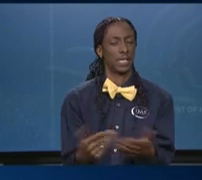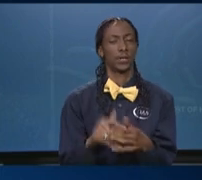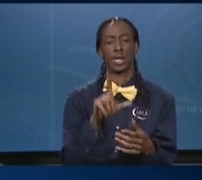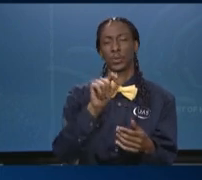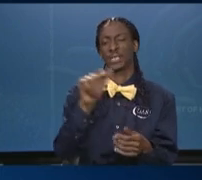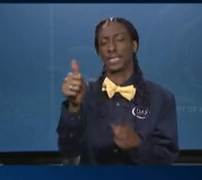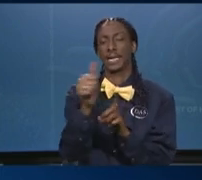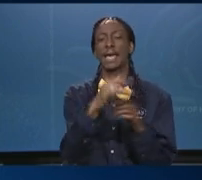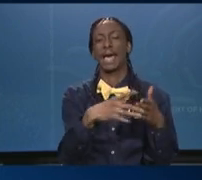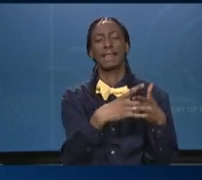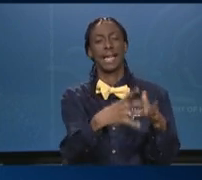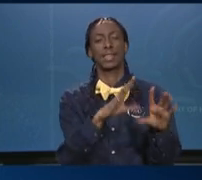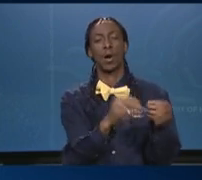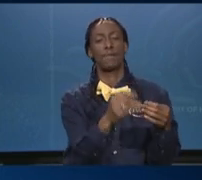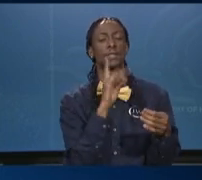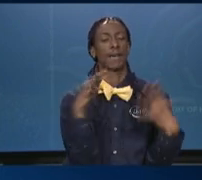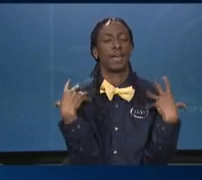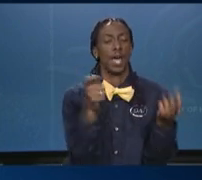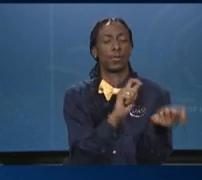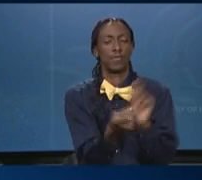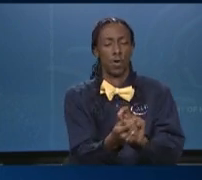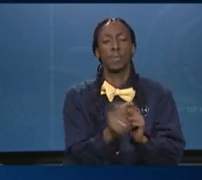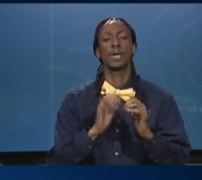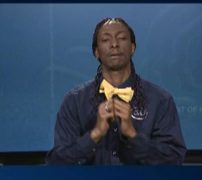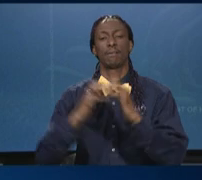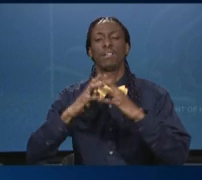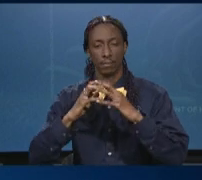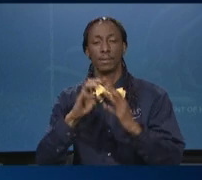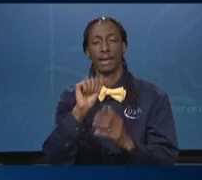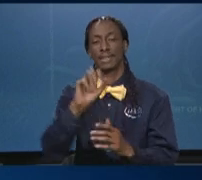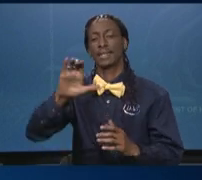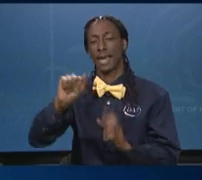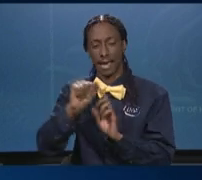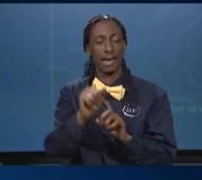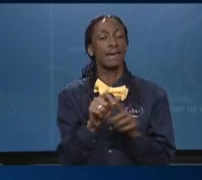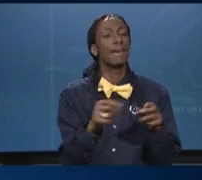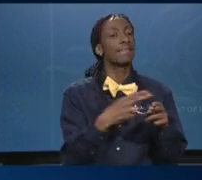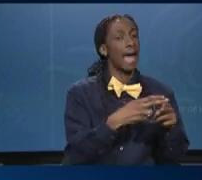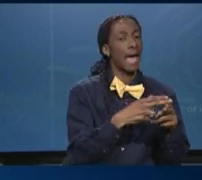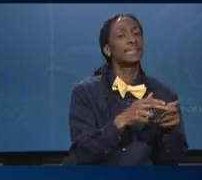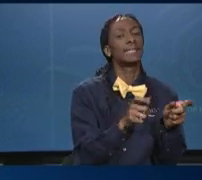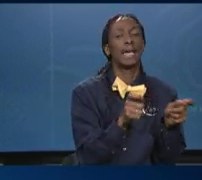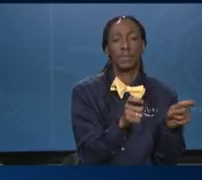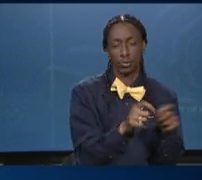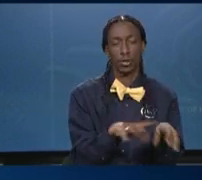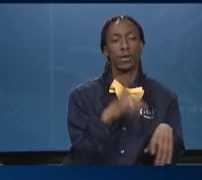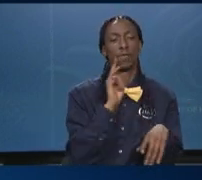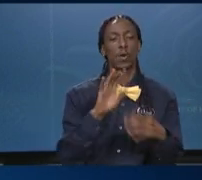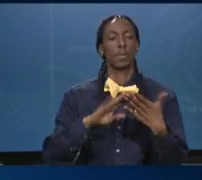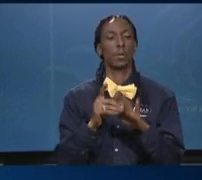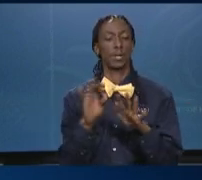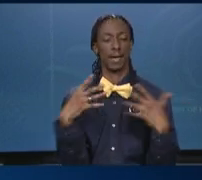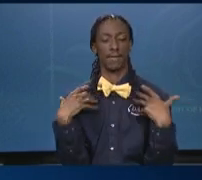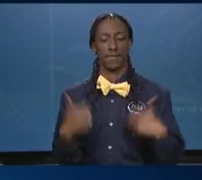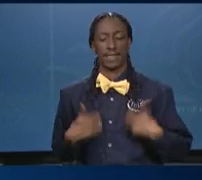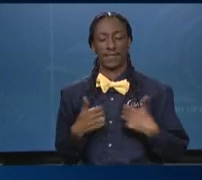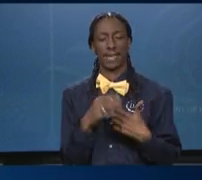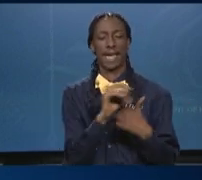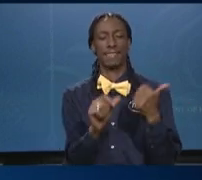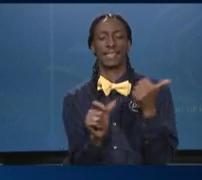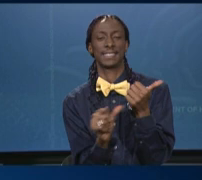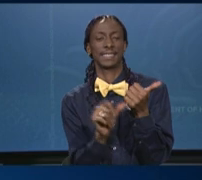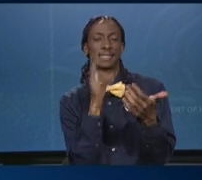helped lead the Office of Health Reform implementing the Affordable Care Act. Acting Administrator, Administration for Community of Living, and Assistant